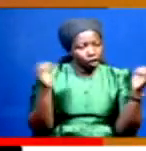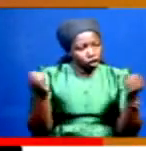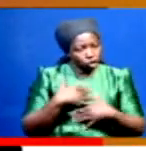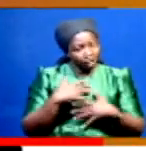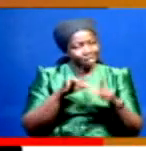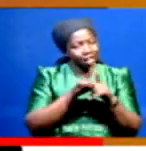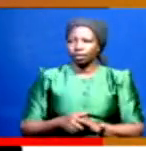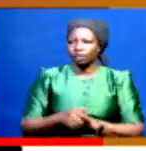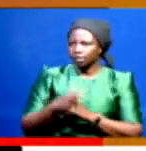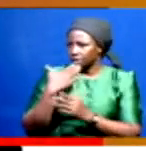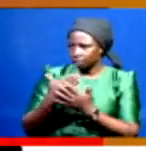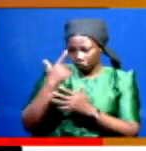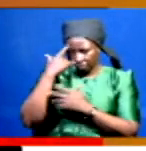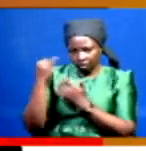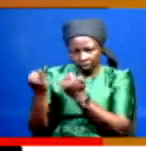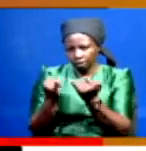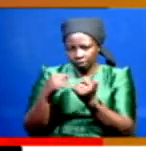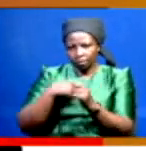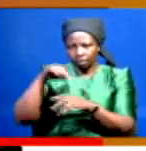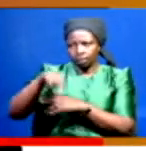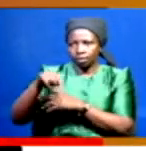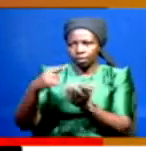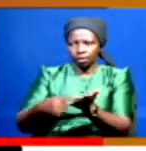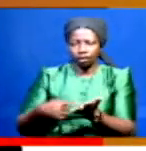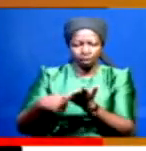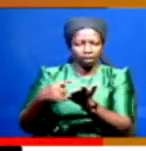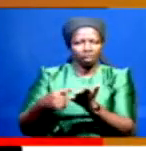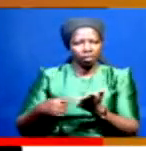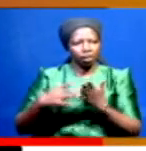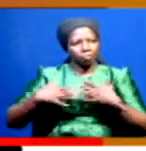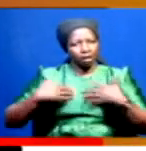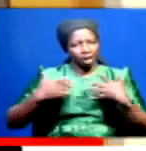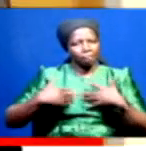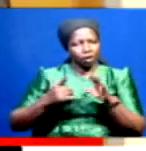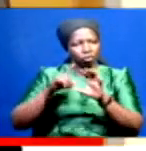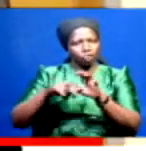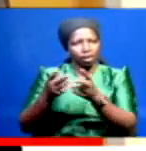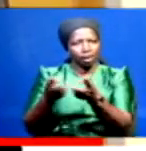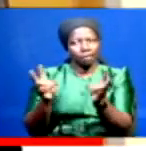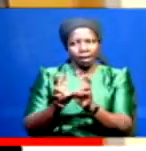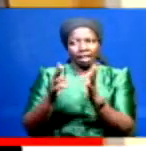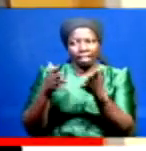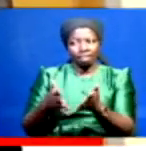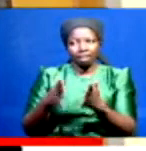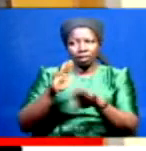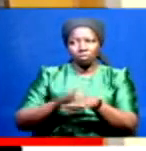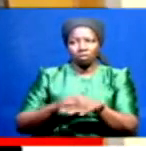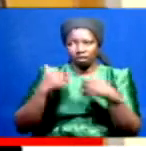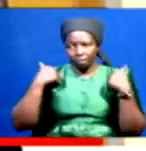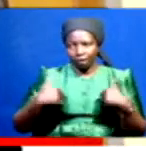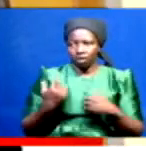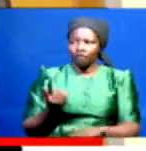Kumi, the village elder. I'm happy to join the panel here. And it's good I've come and found